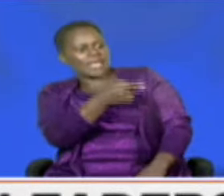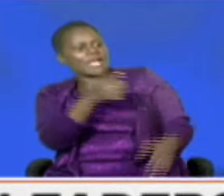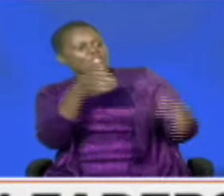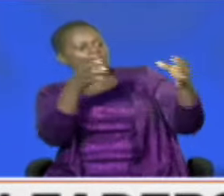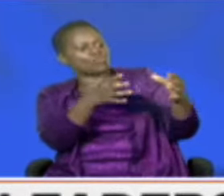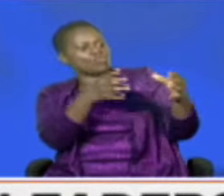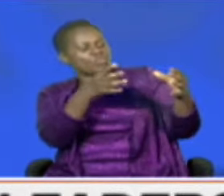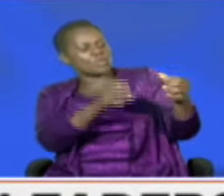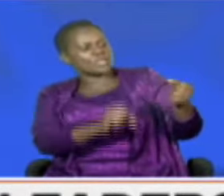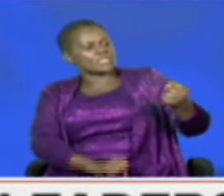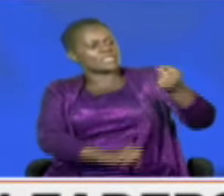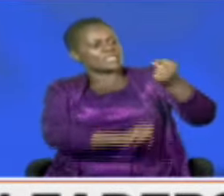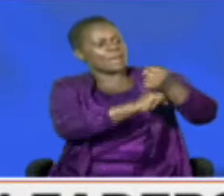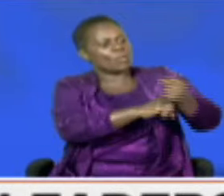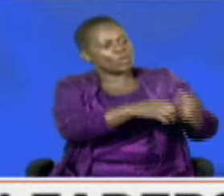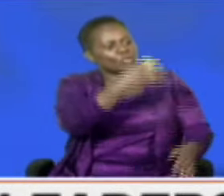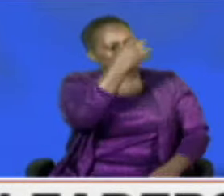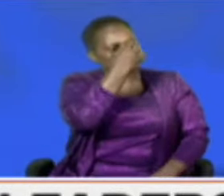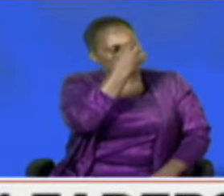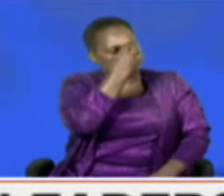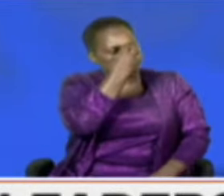wameamua kwenda kusimama na Zakayo,